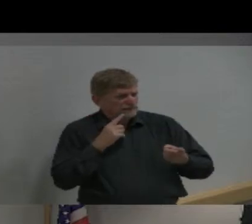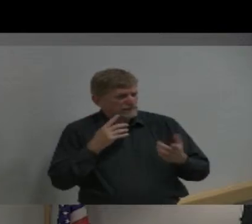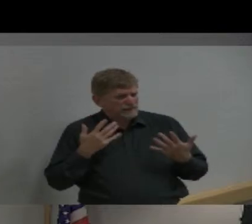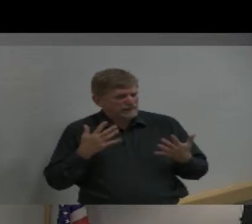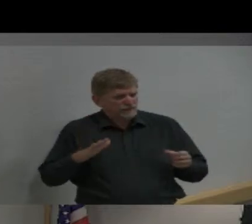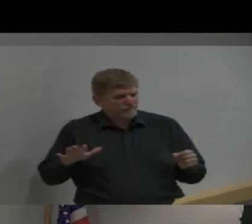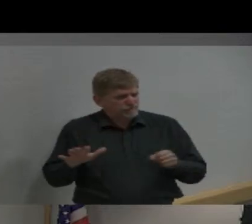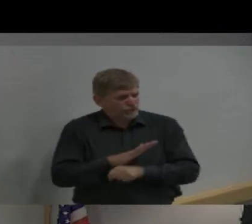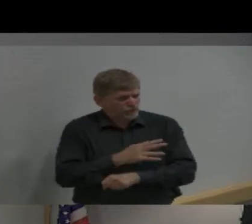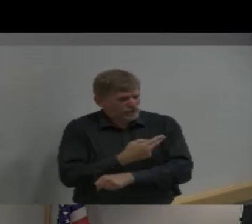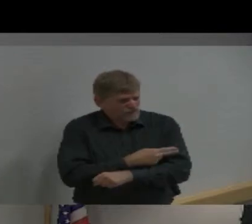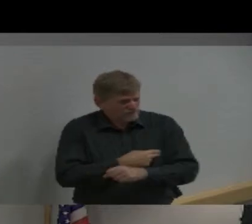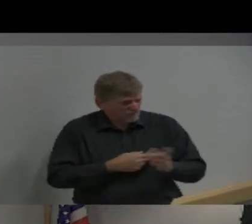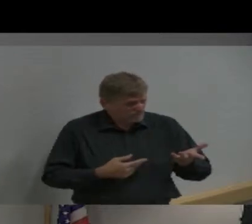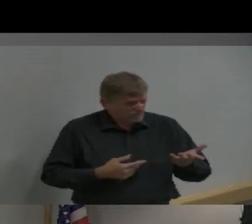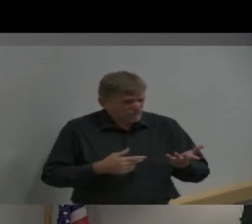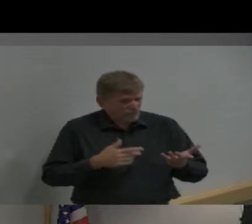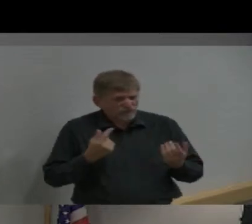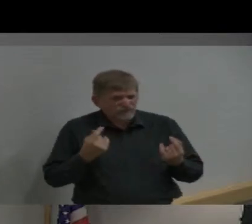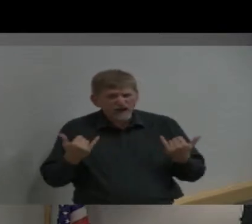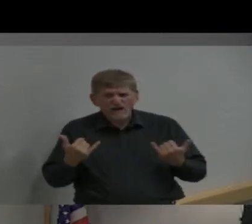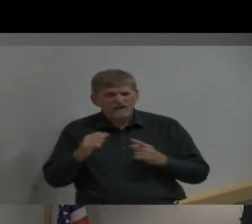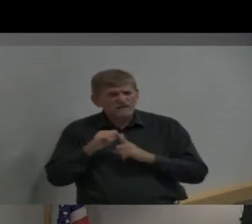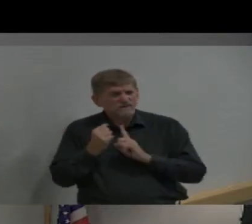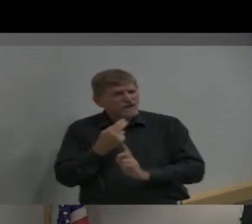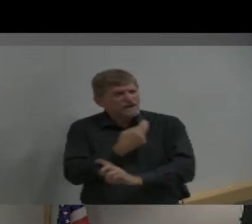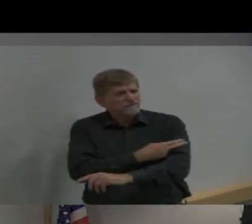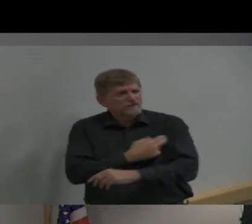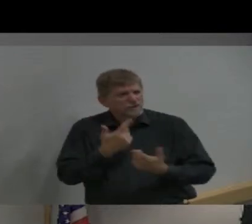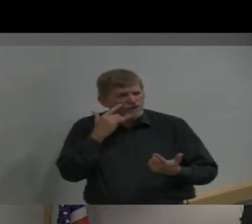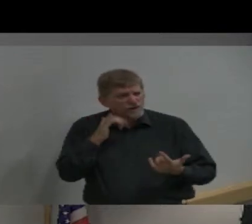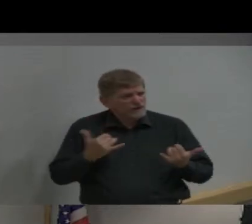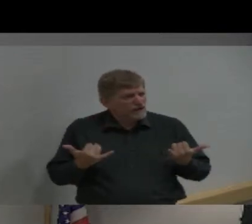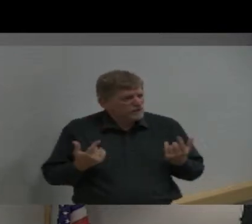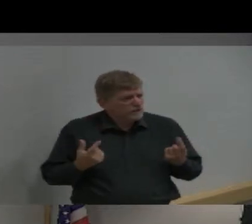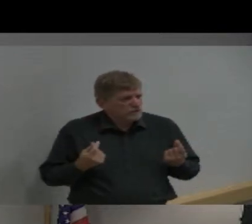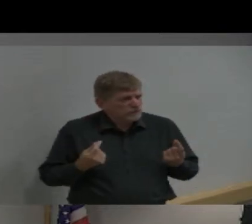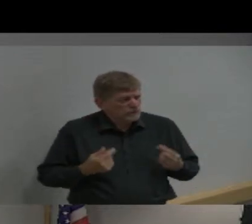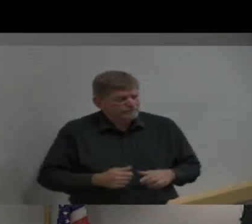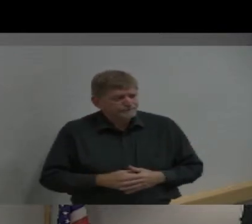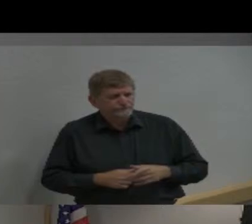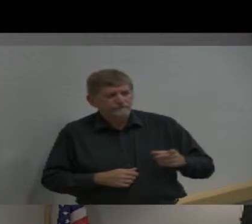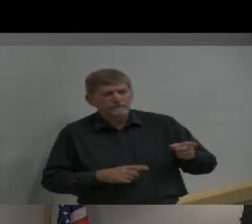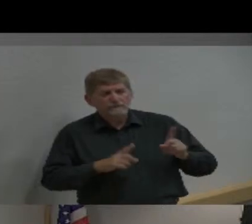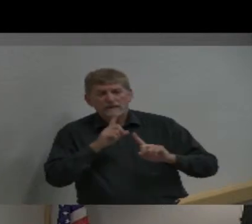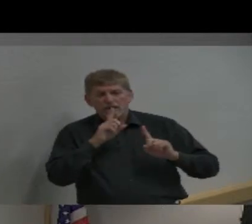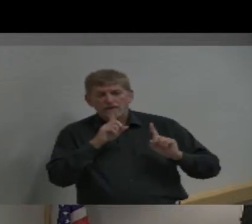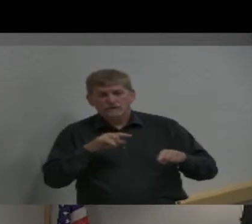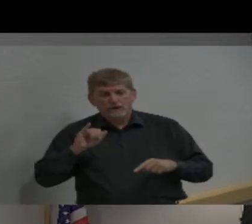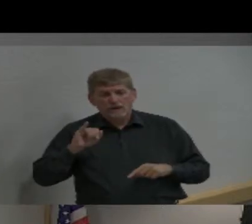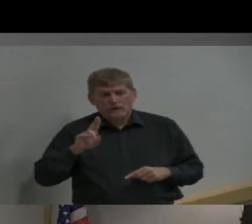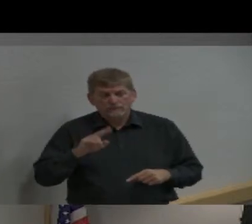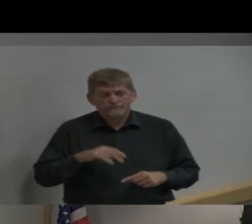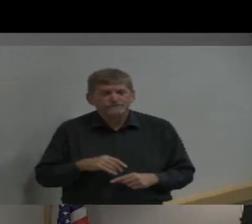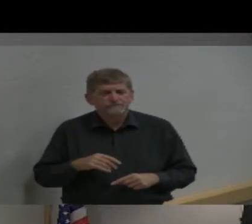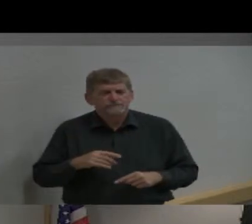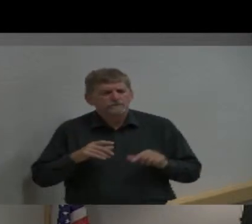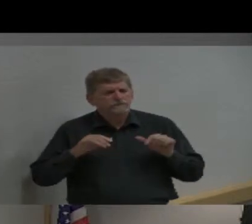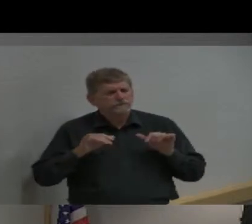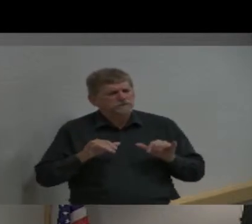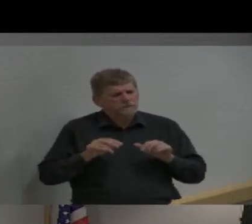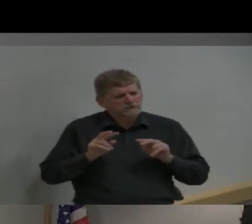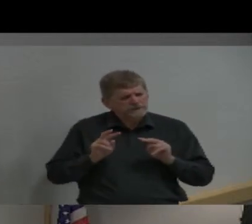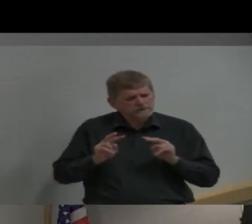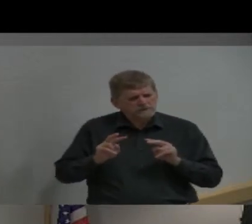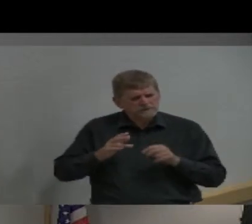for you? Sure. So we continue to be under extreme pressure